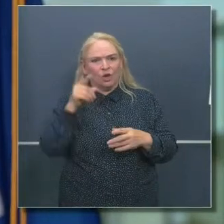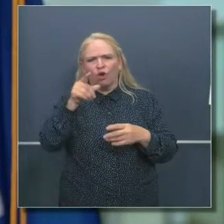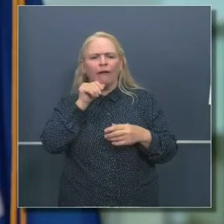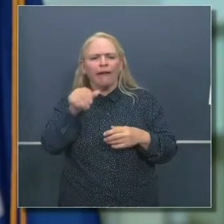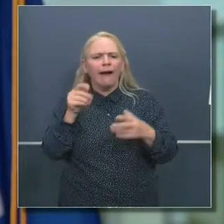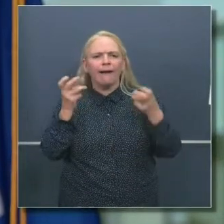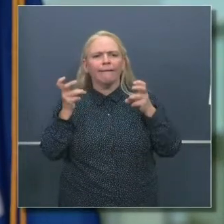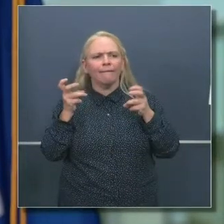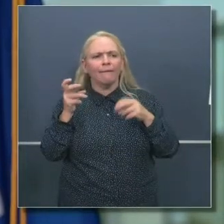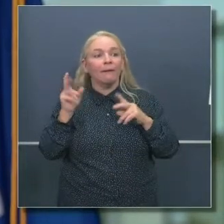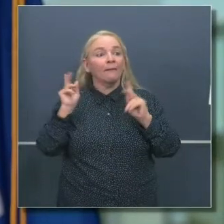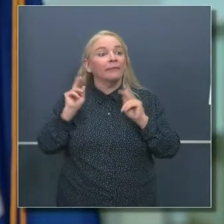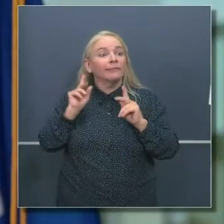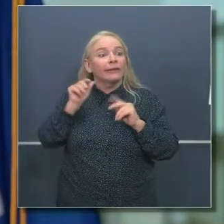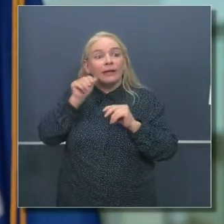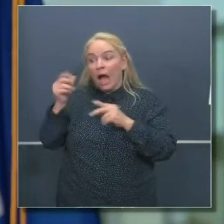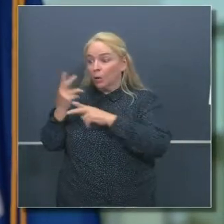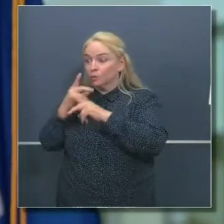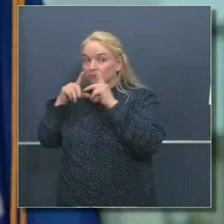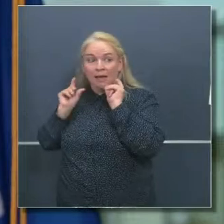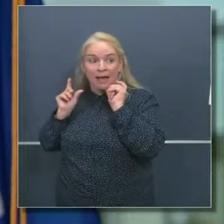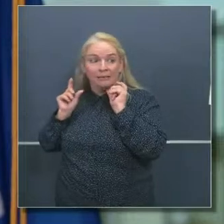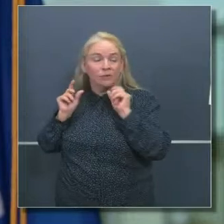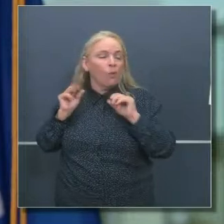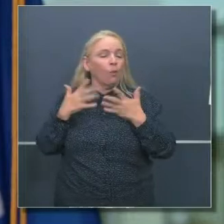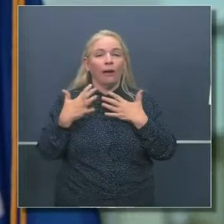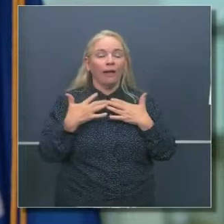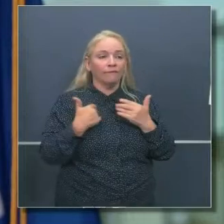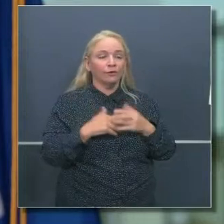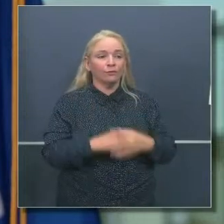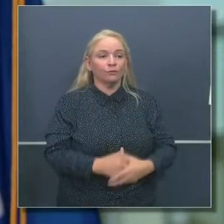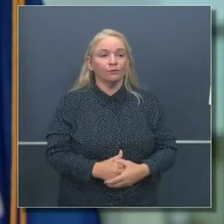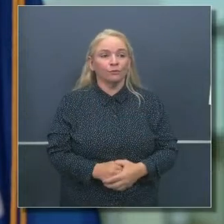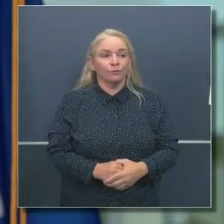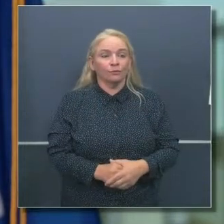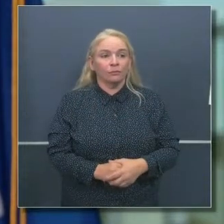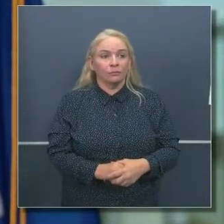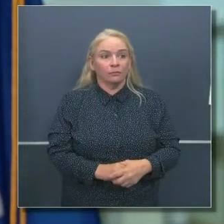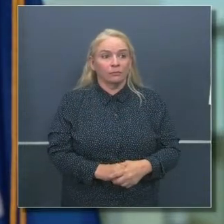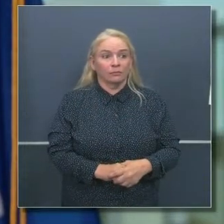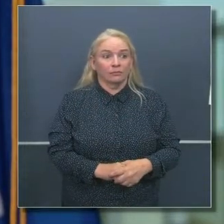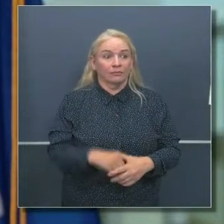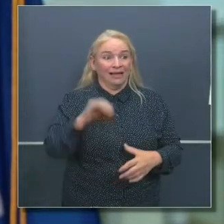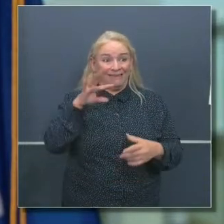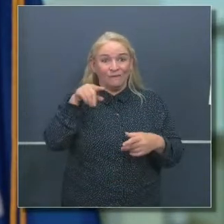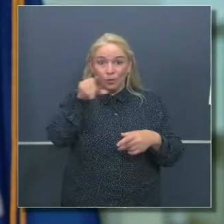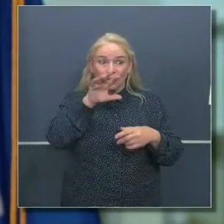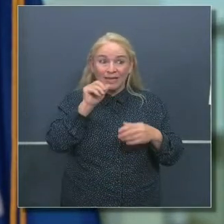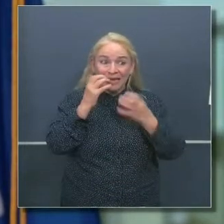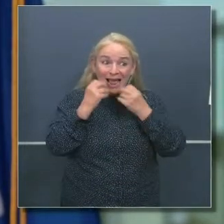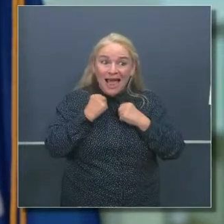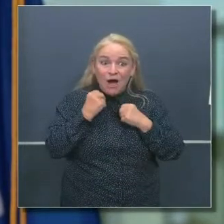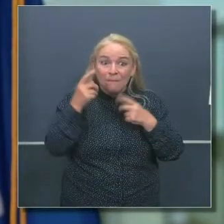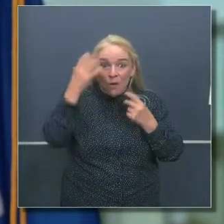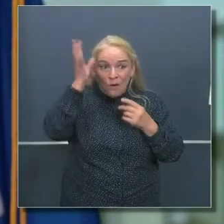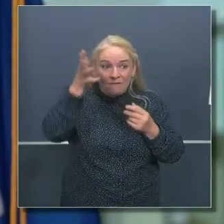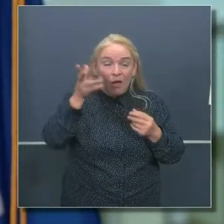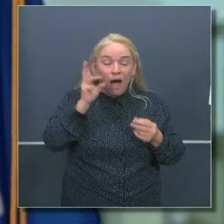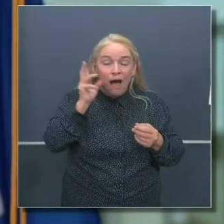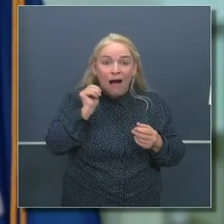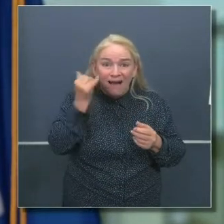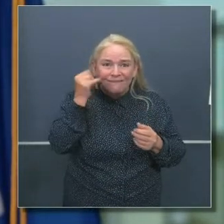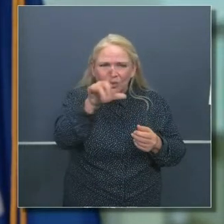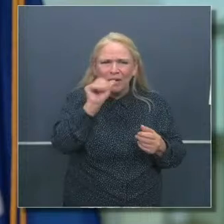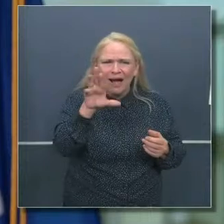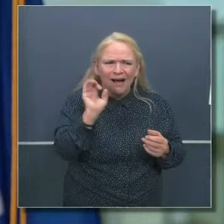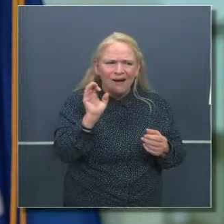or social distancing rules? Yeah, if they care about their grandfather, their uncle, their aunt, that's why they should listen. Look, we're not going to